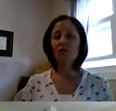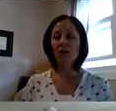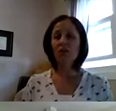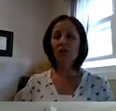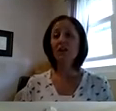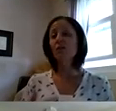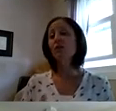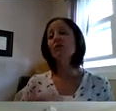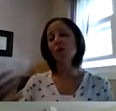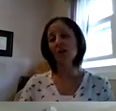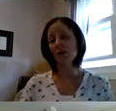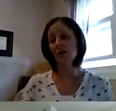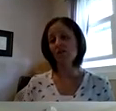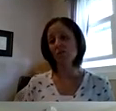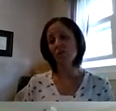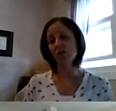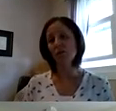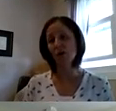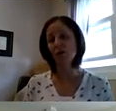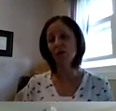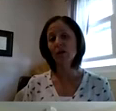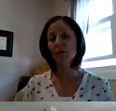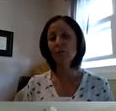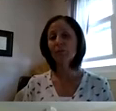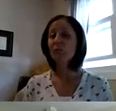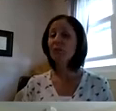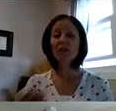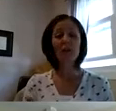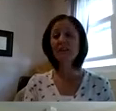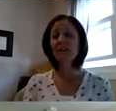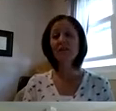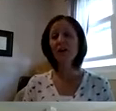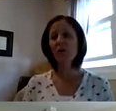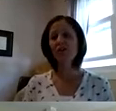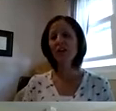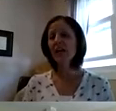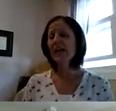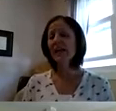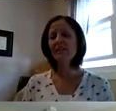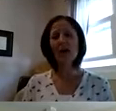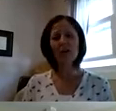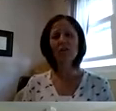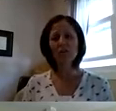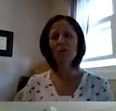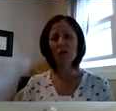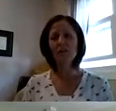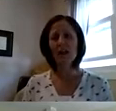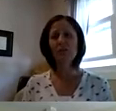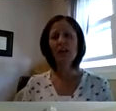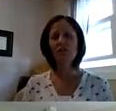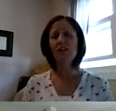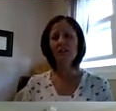those changes and improve your organization moving forward. So that's the evaluation. It's about as straightforward